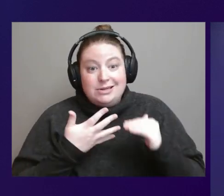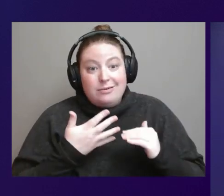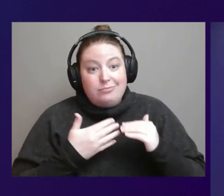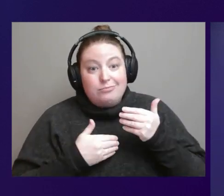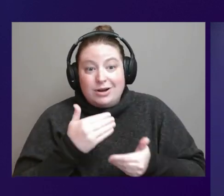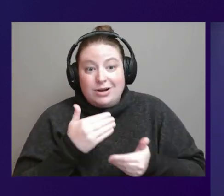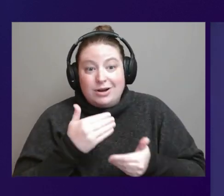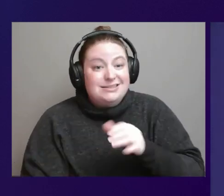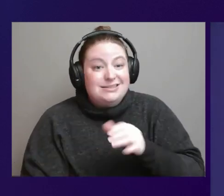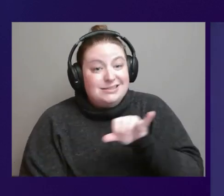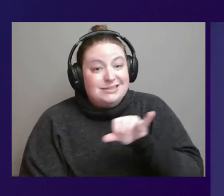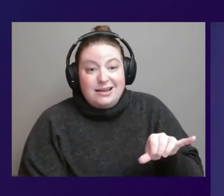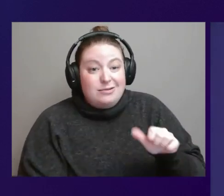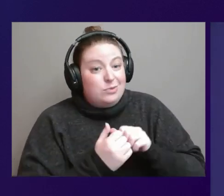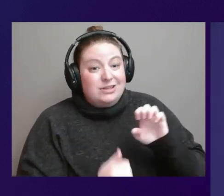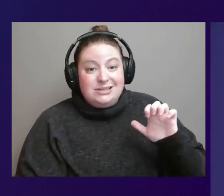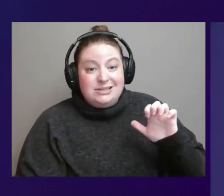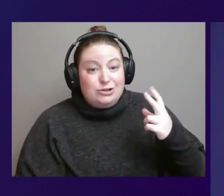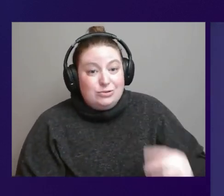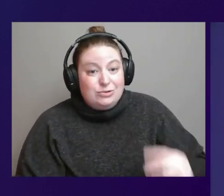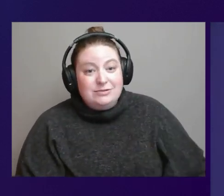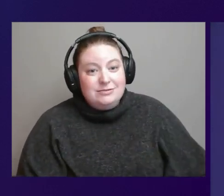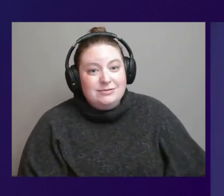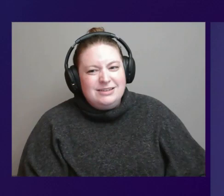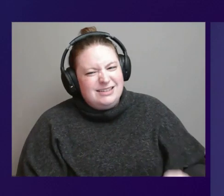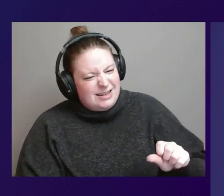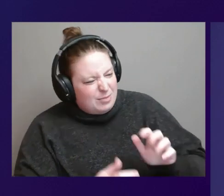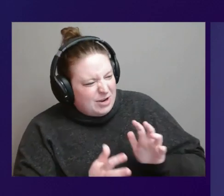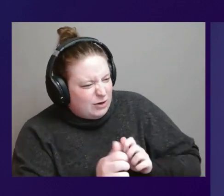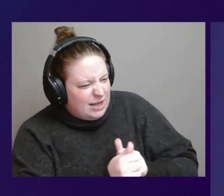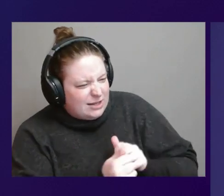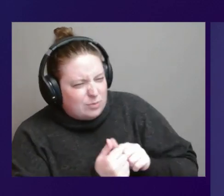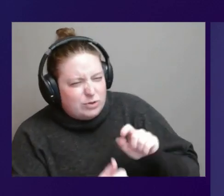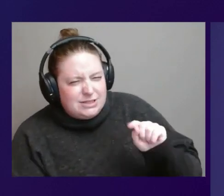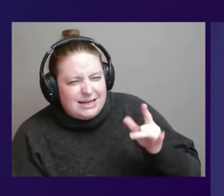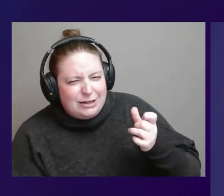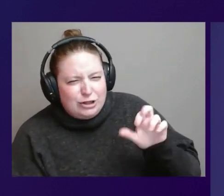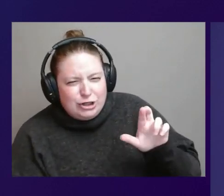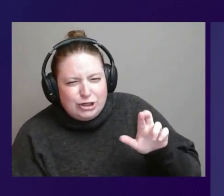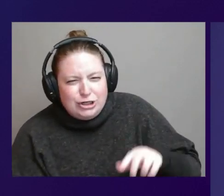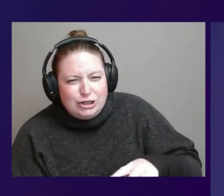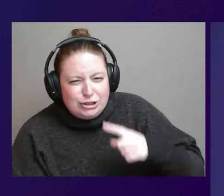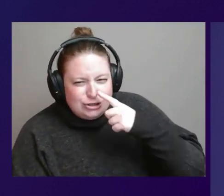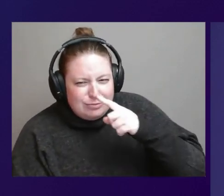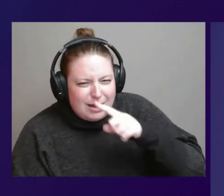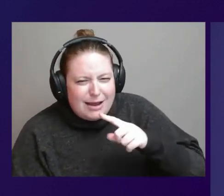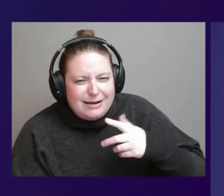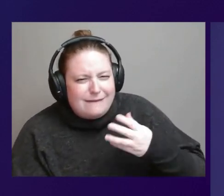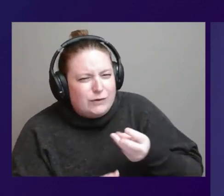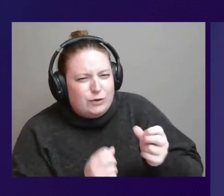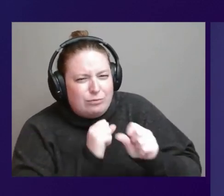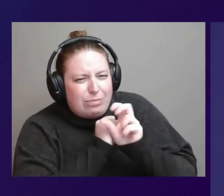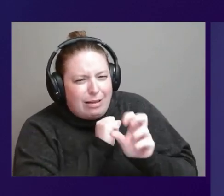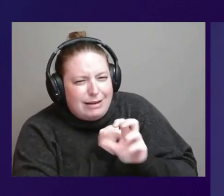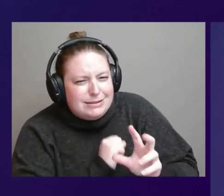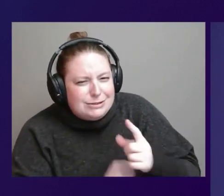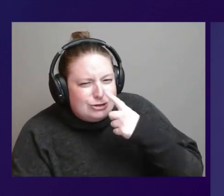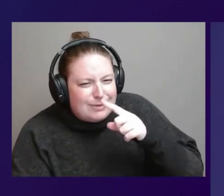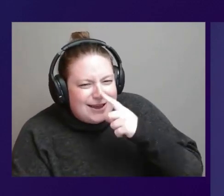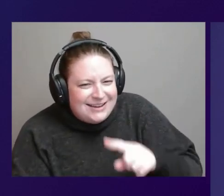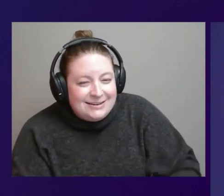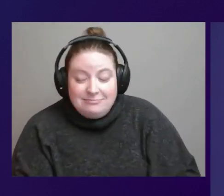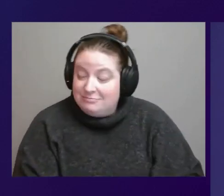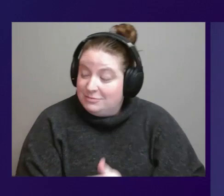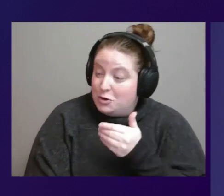Yeah, definitely. I'm going to have to catch up with Taylor afterwards. I'm going to have to see if I can get him on our show. Can I do a couple of quick shameless plugs, if you don't mind? Go ahead. Yeah, so we